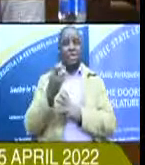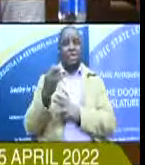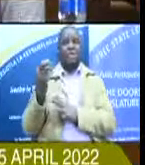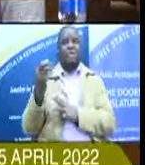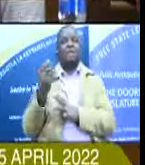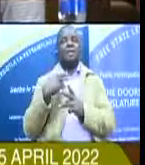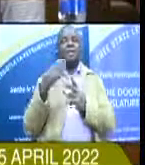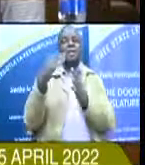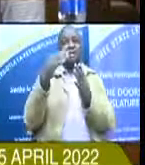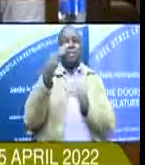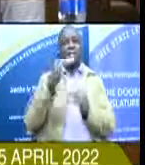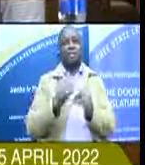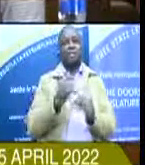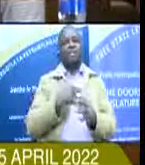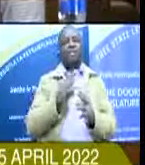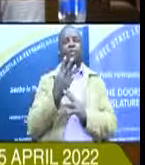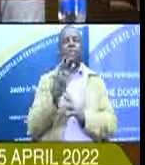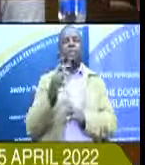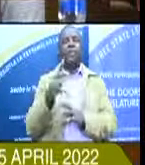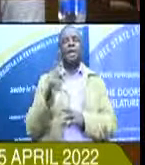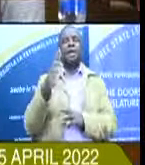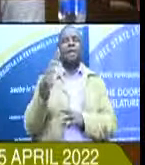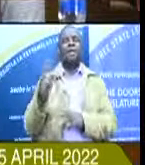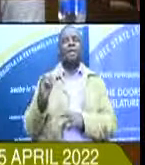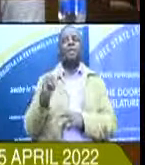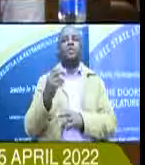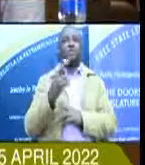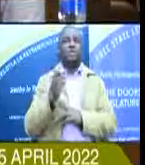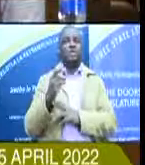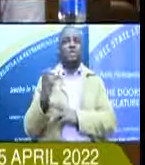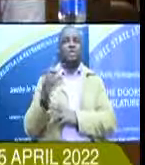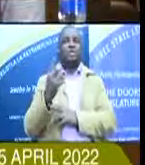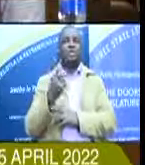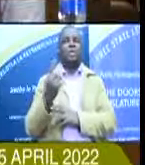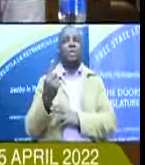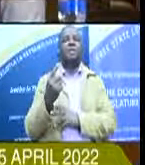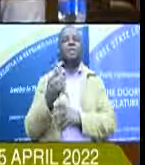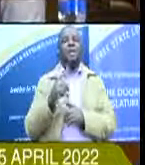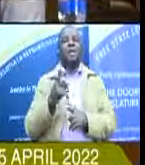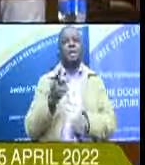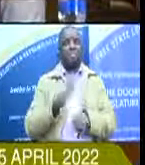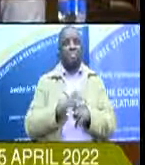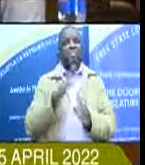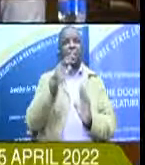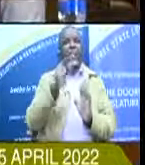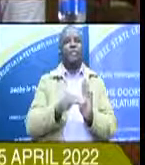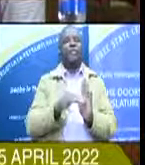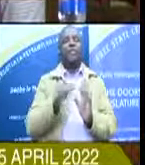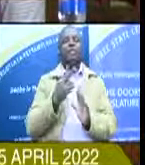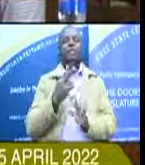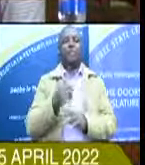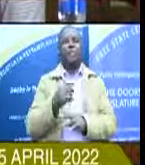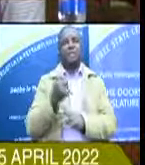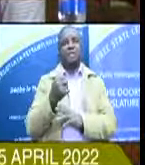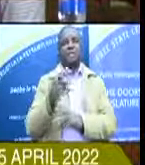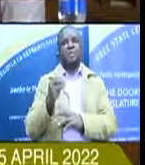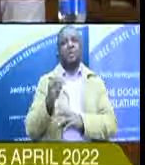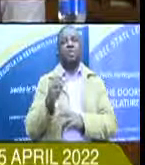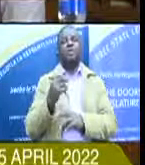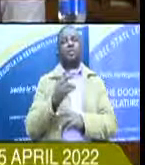to 4.8 million in 2020-2021 and further decreased to 4.6 million